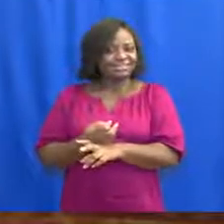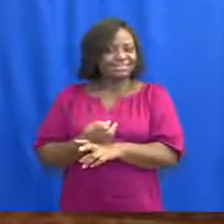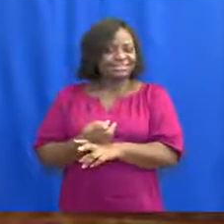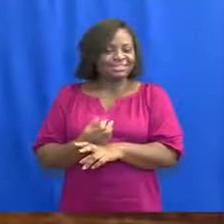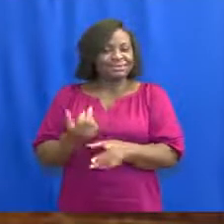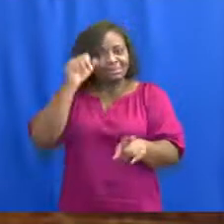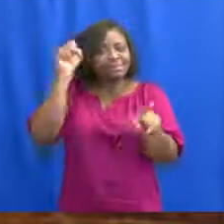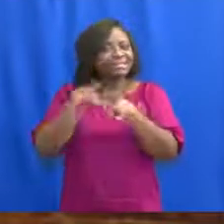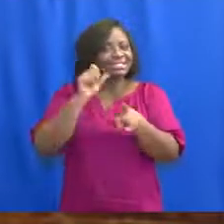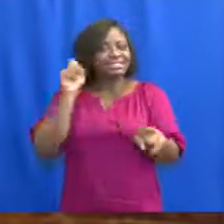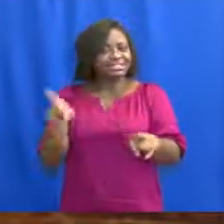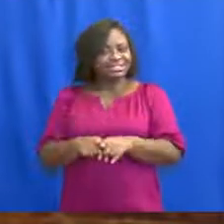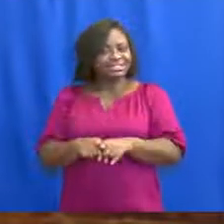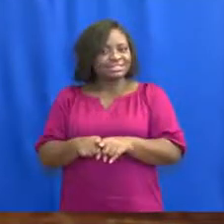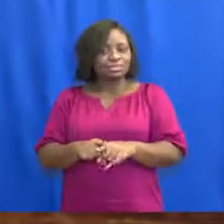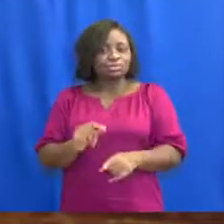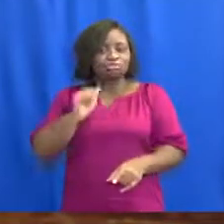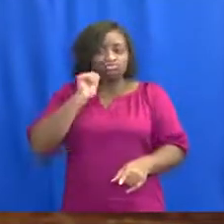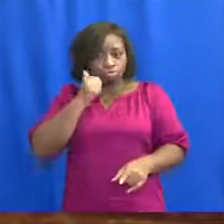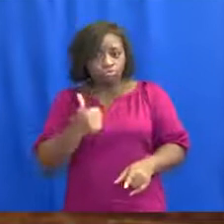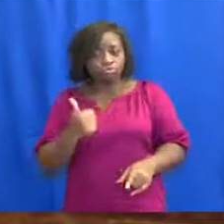And if you're